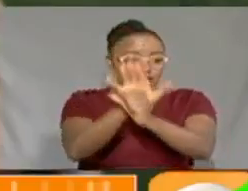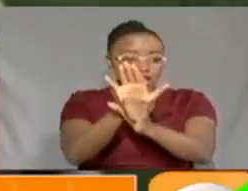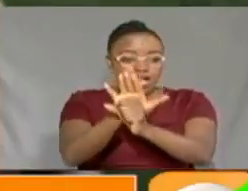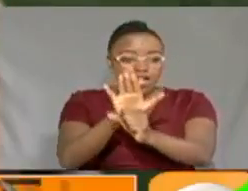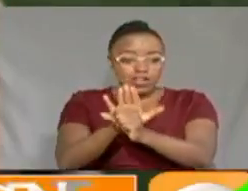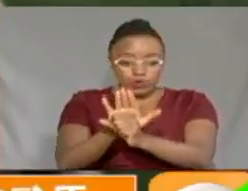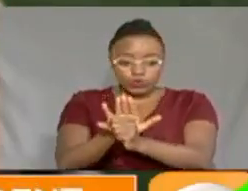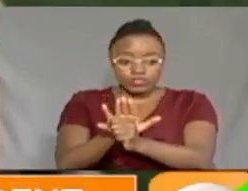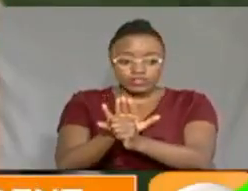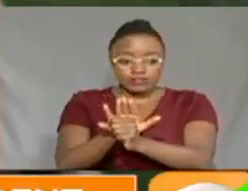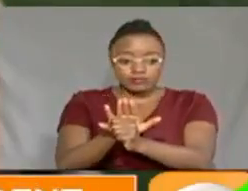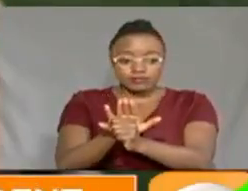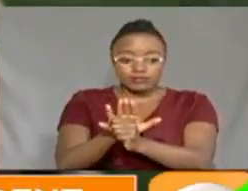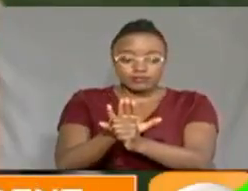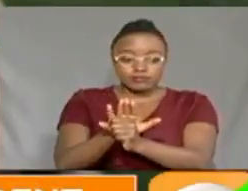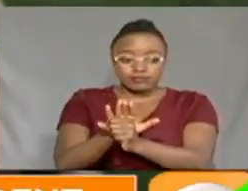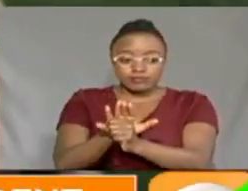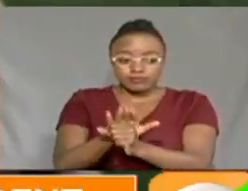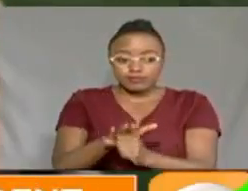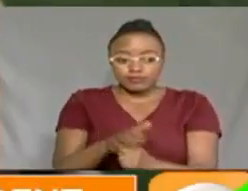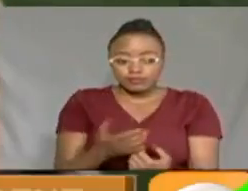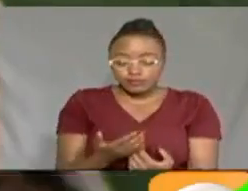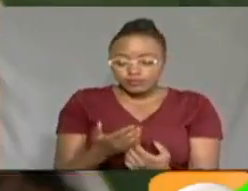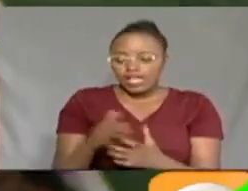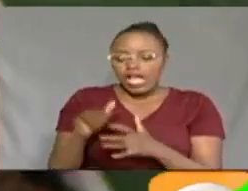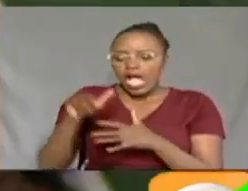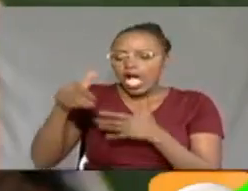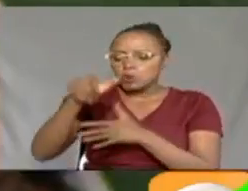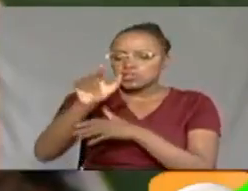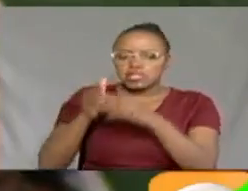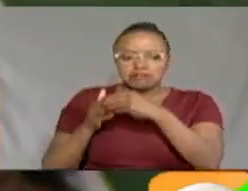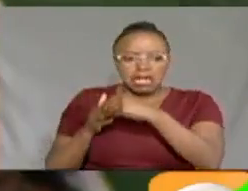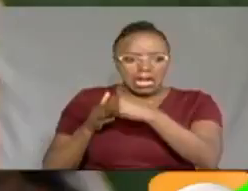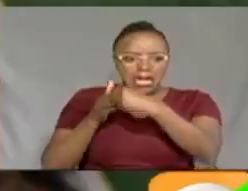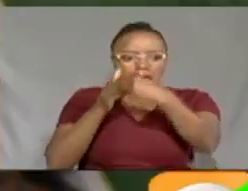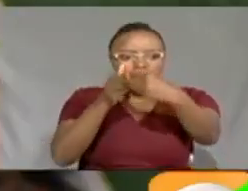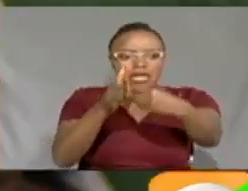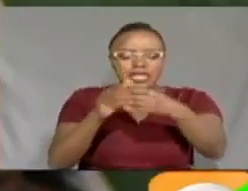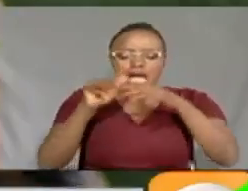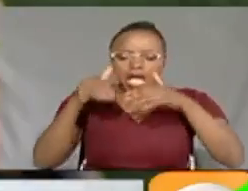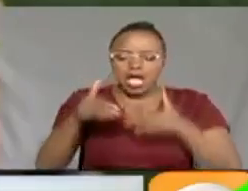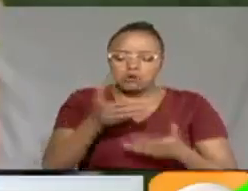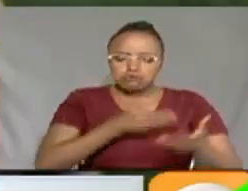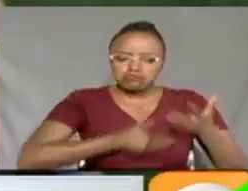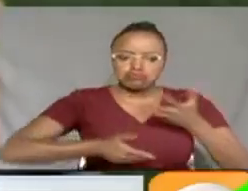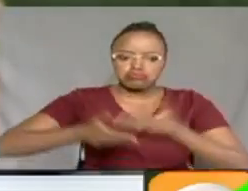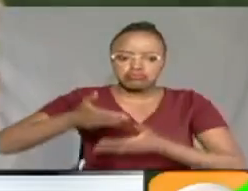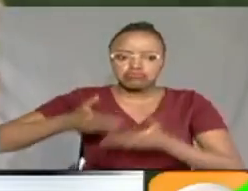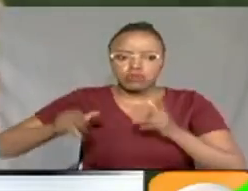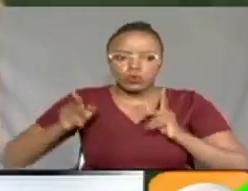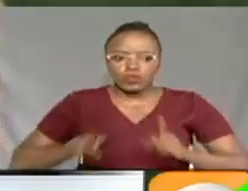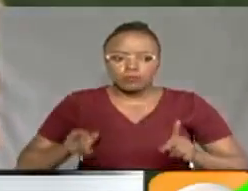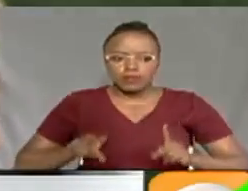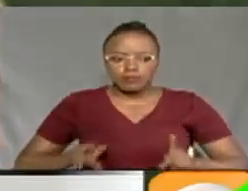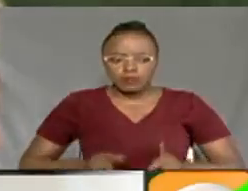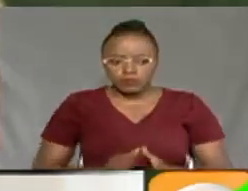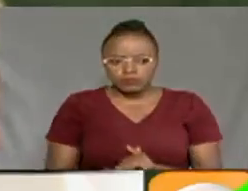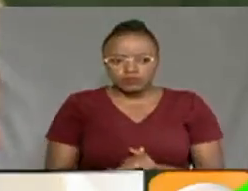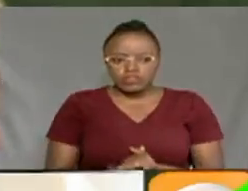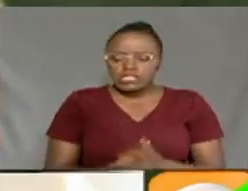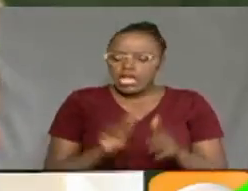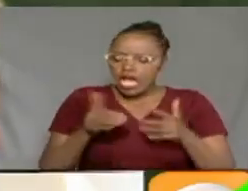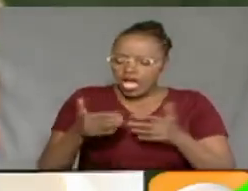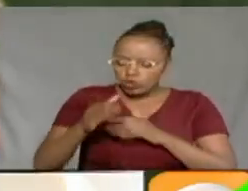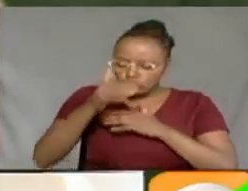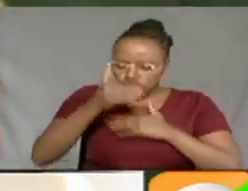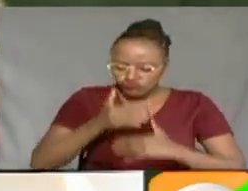kutoka kwake. Your style ya uongozi, namna ya kuhusiana na watu, namna